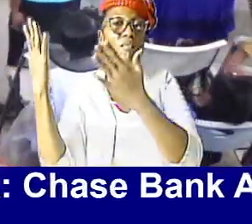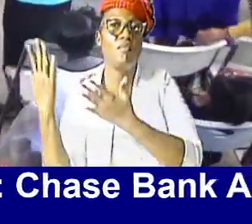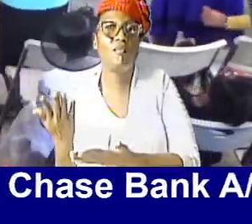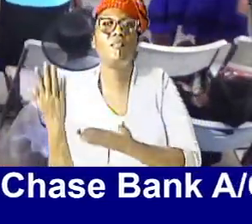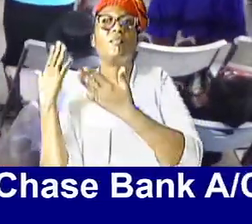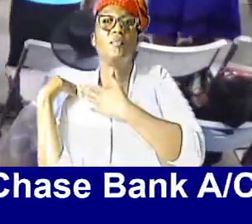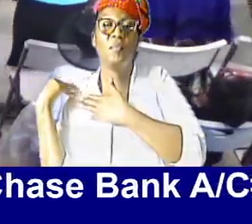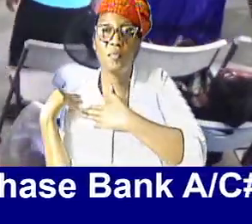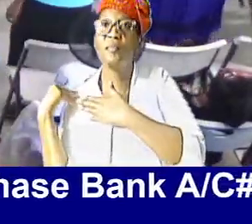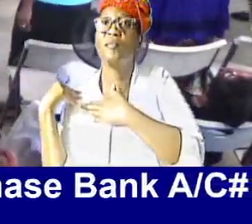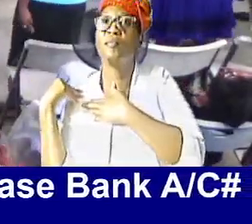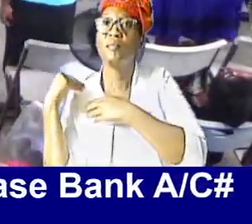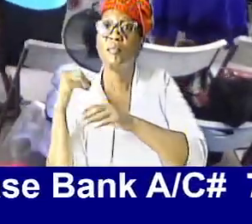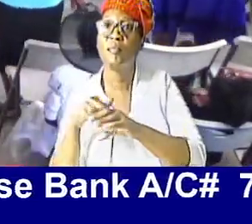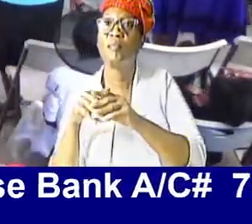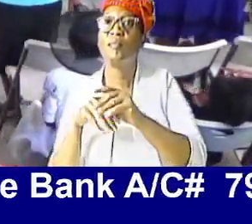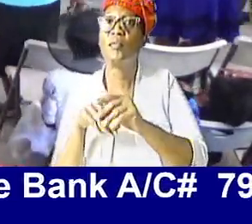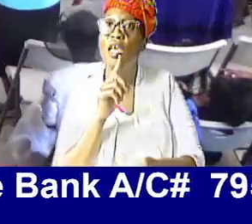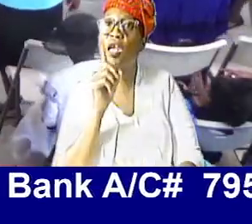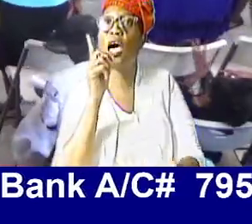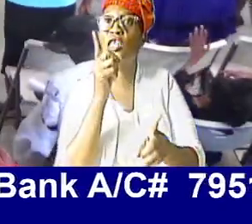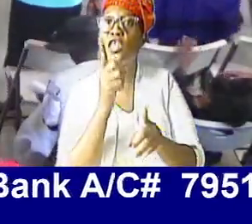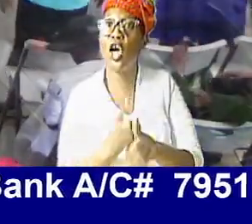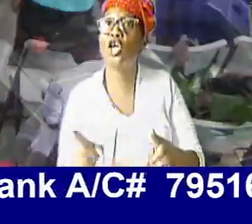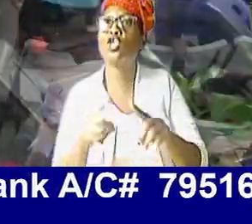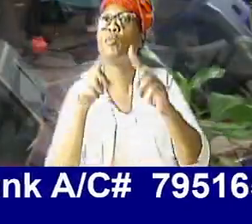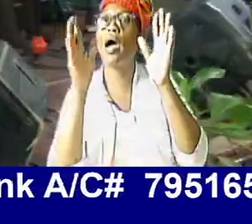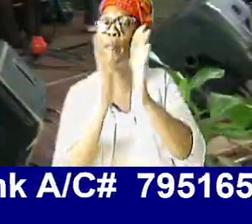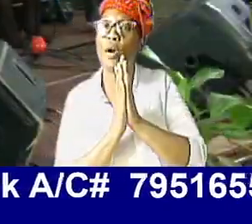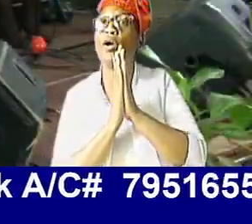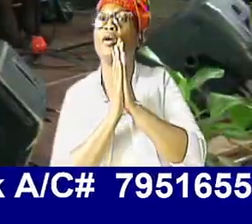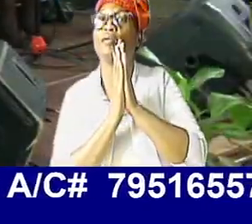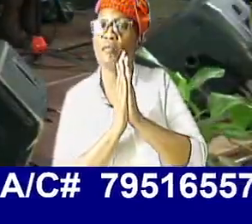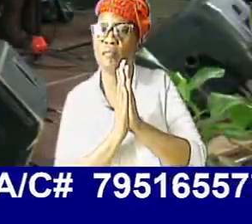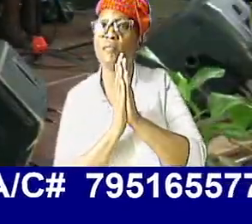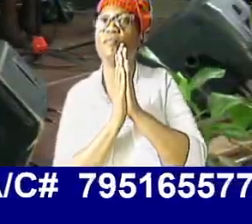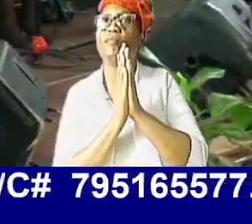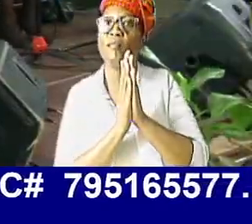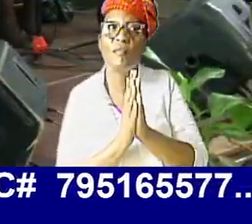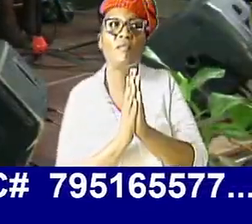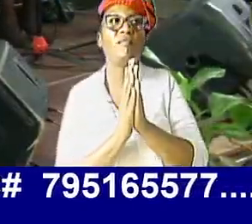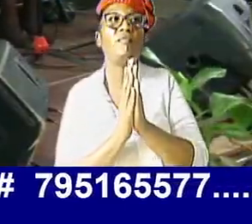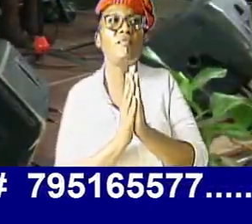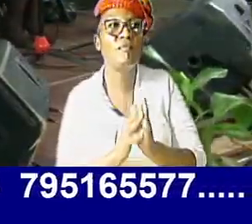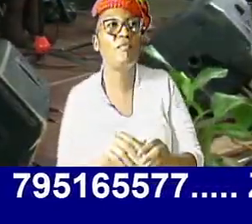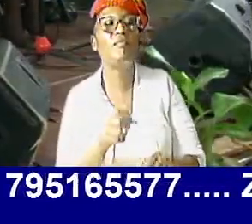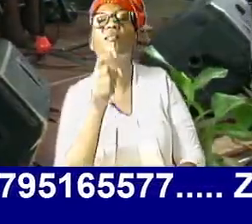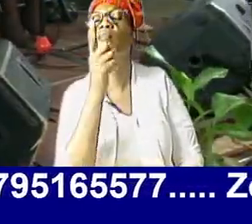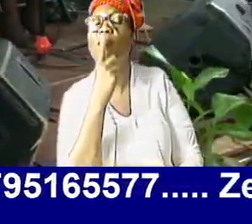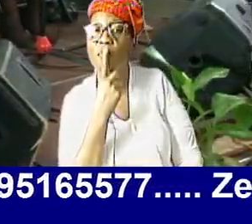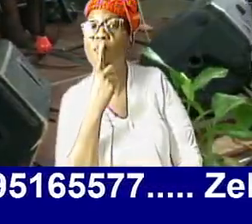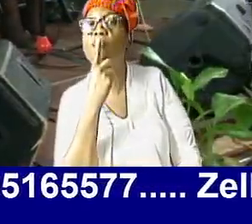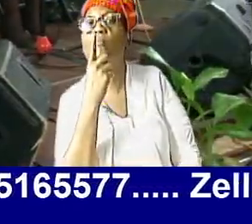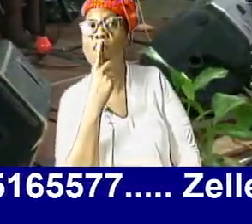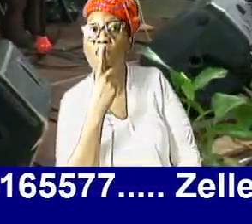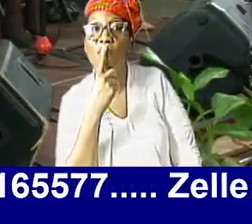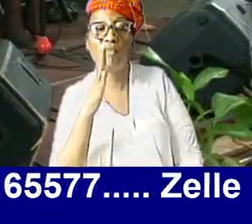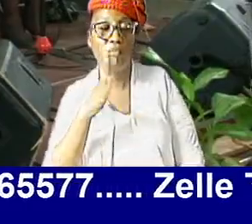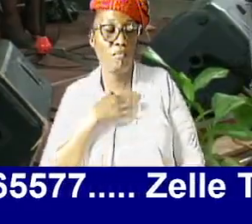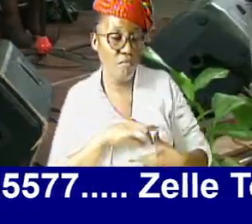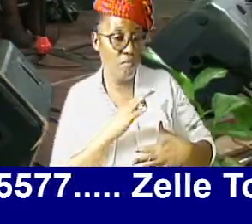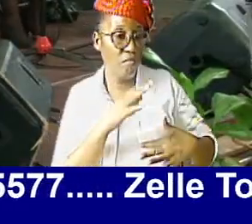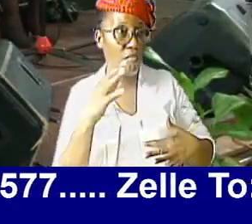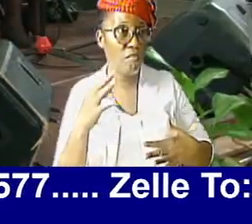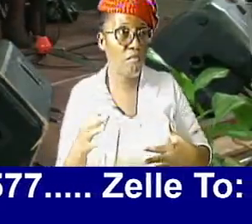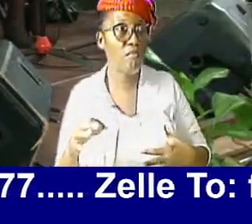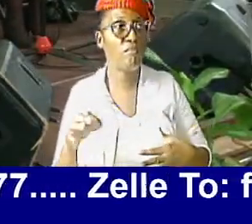my burden in answer to my prayer. My anxious fear so silent, my spirit